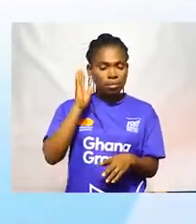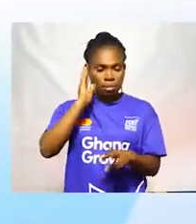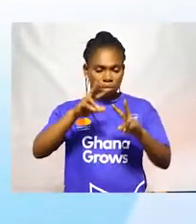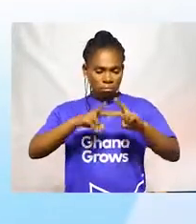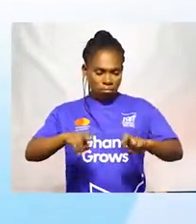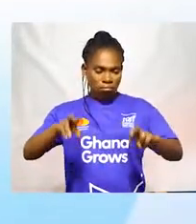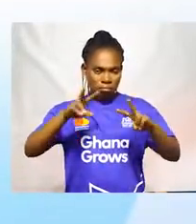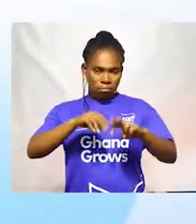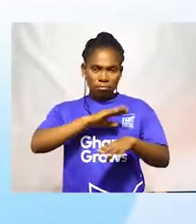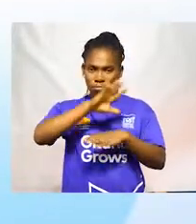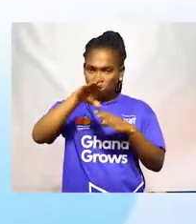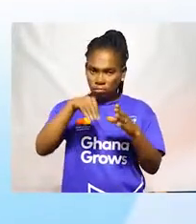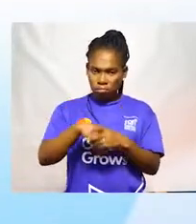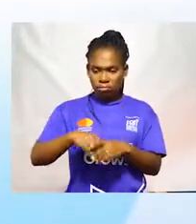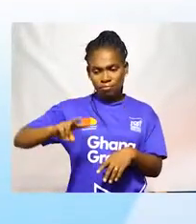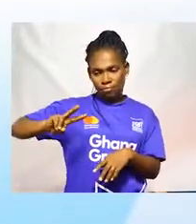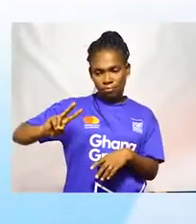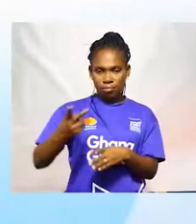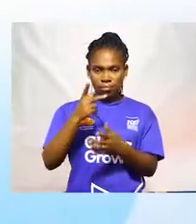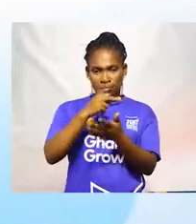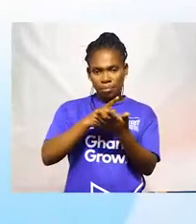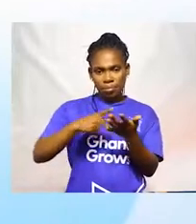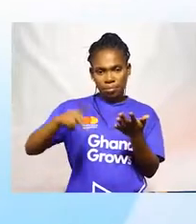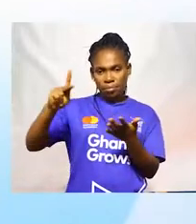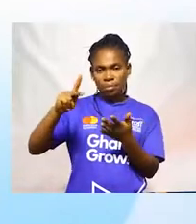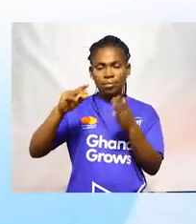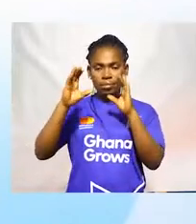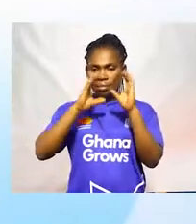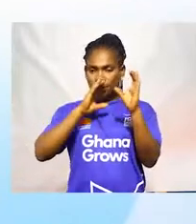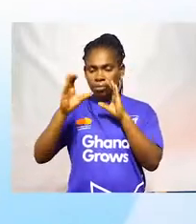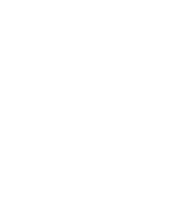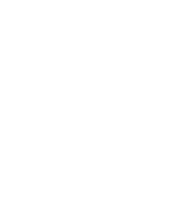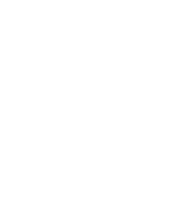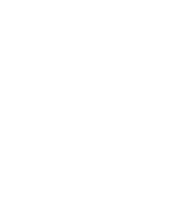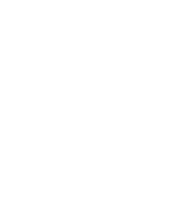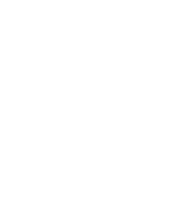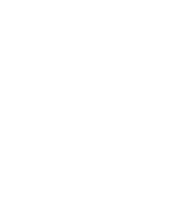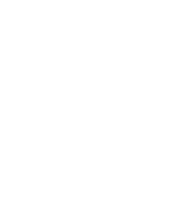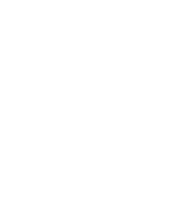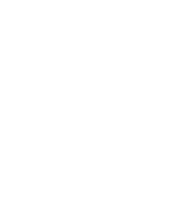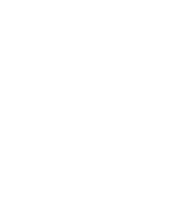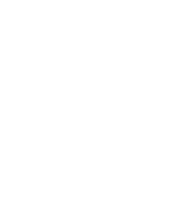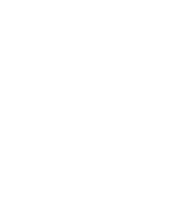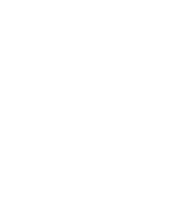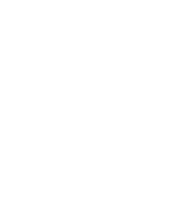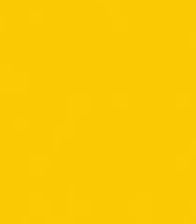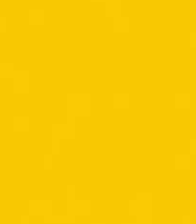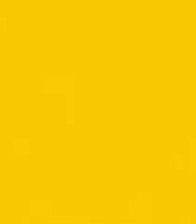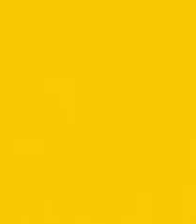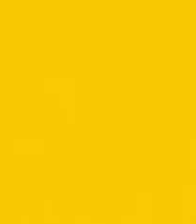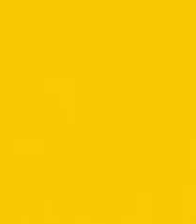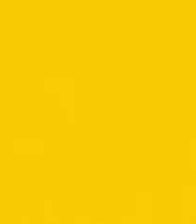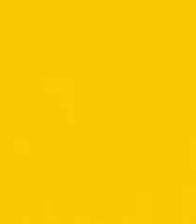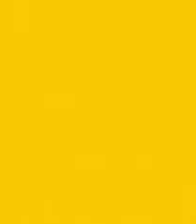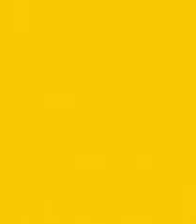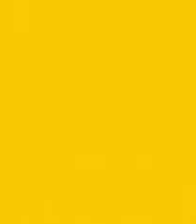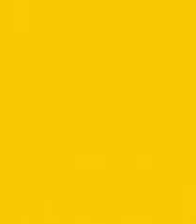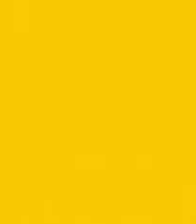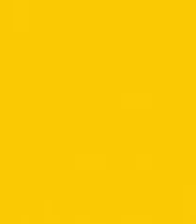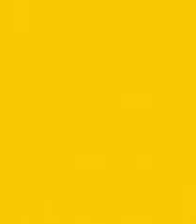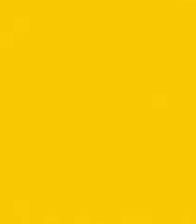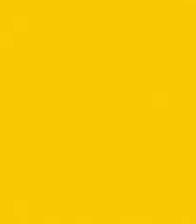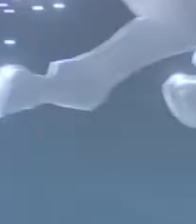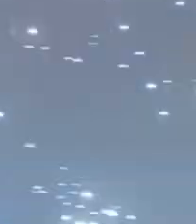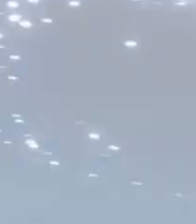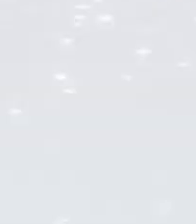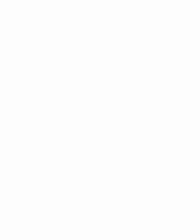those themes, hopefully, in the second part of this conversation. Springboard is brought to you by the Springboard Roshan Foundation and proudly